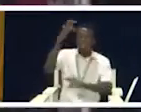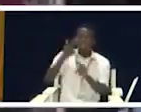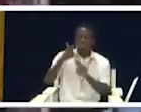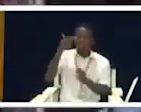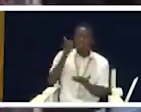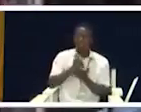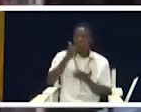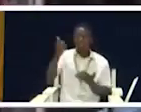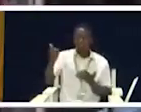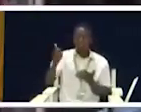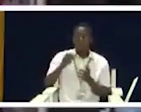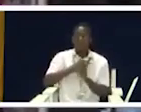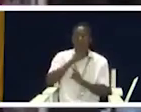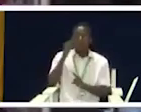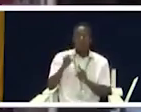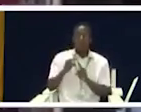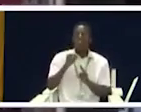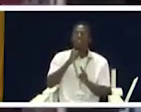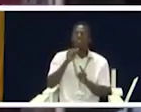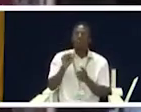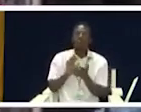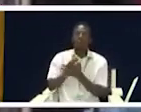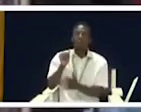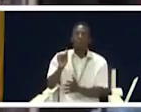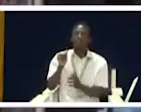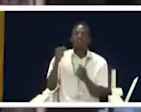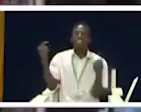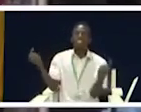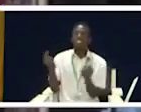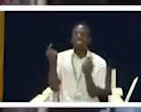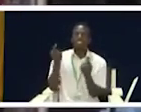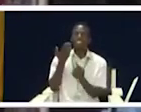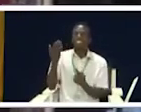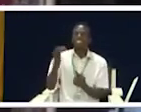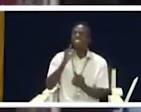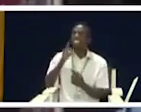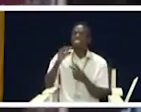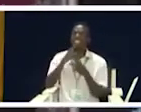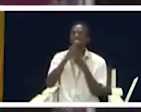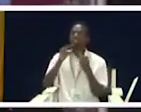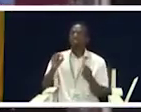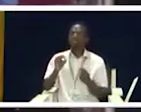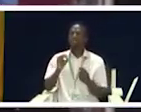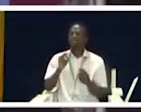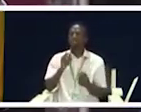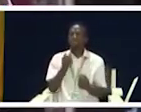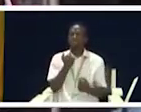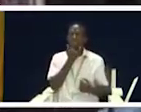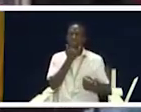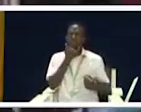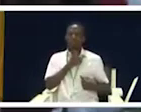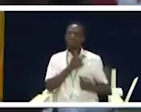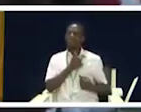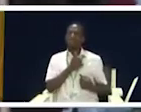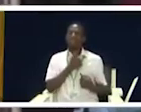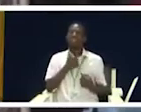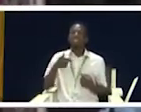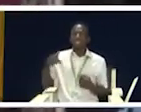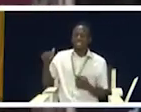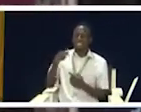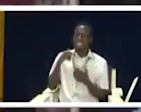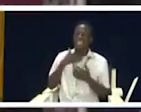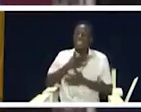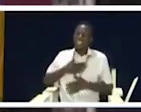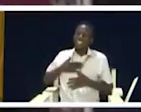When an unbeliever commits sin, there is little or no feeling of guilt or shame. In fact, he enjoys the sin.